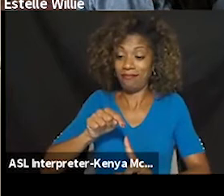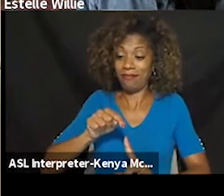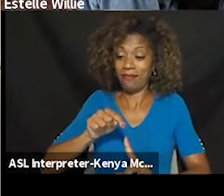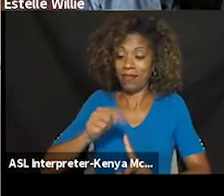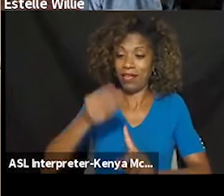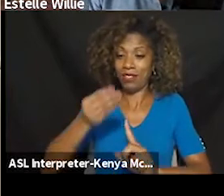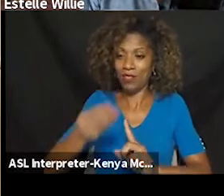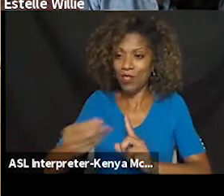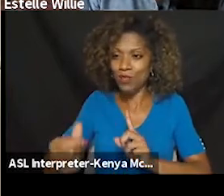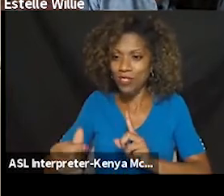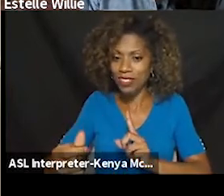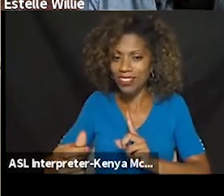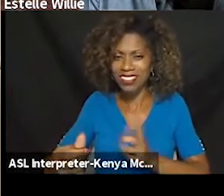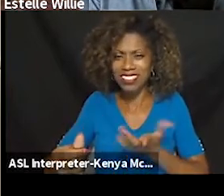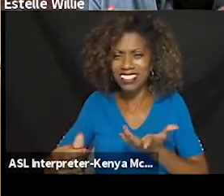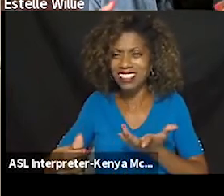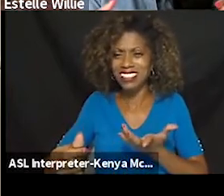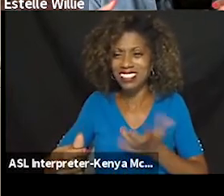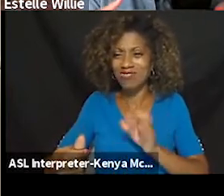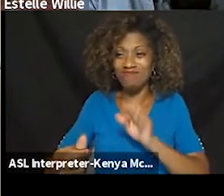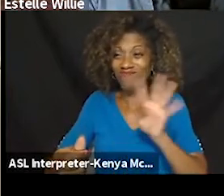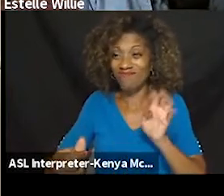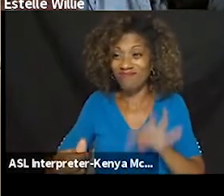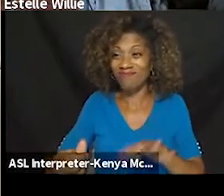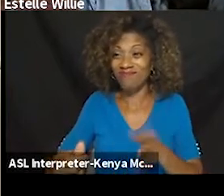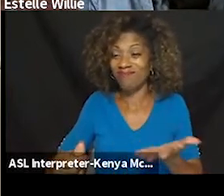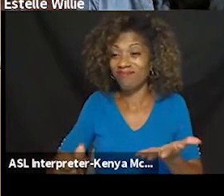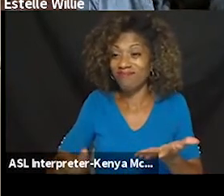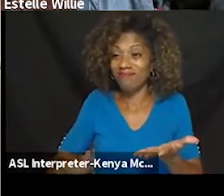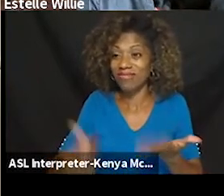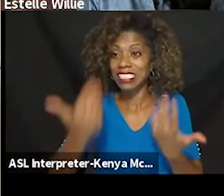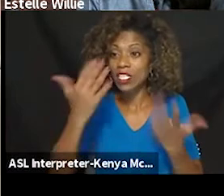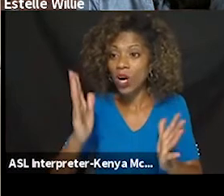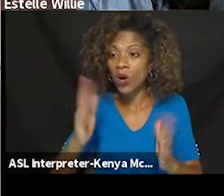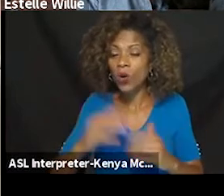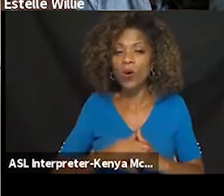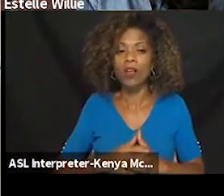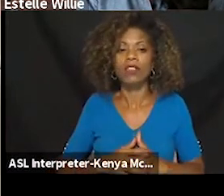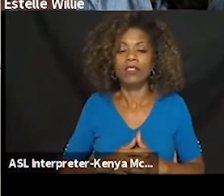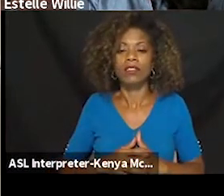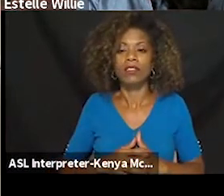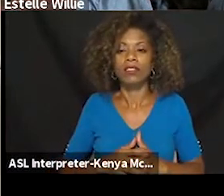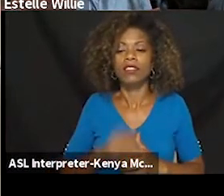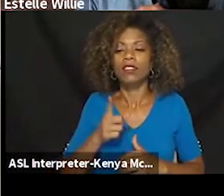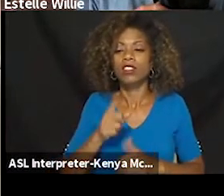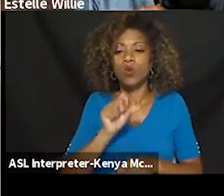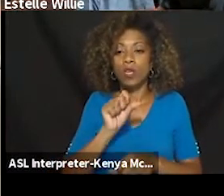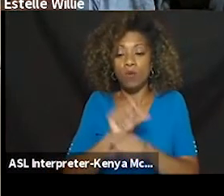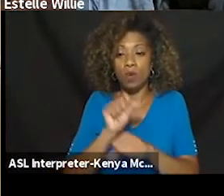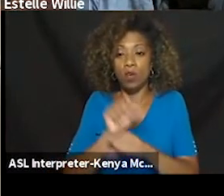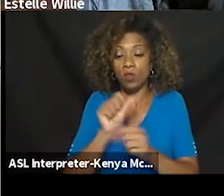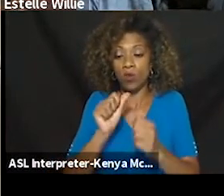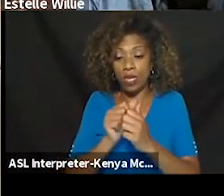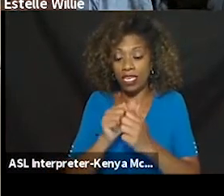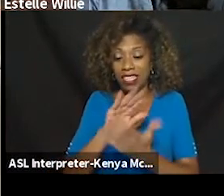solutions. So what we did was we worked with Duke Margolis, Center for Health Policy, to